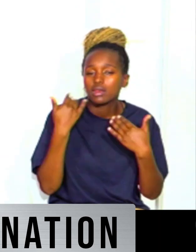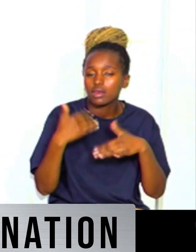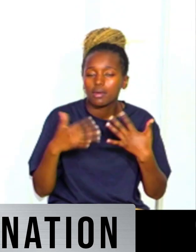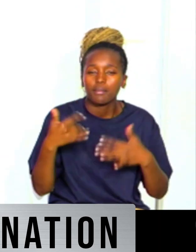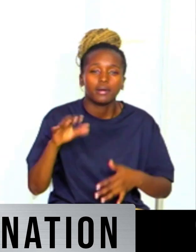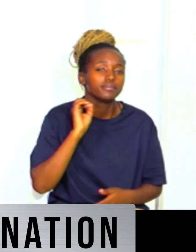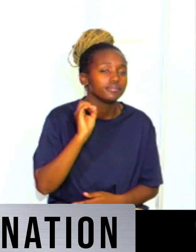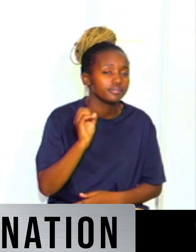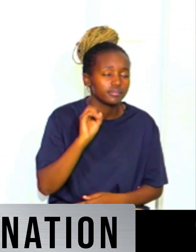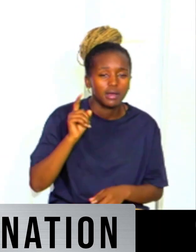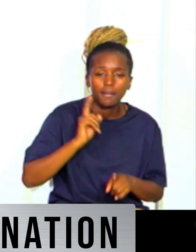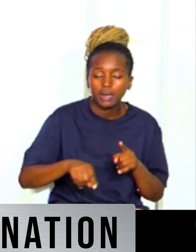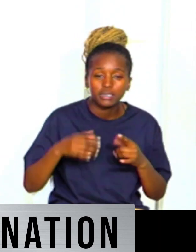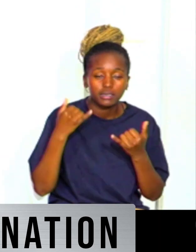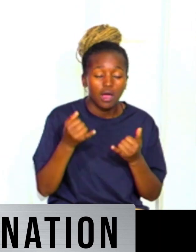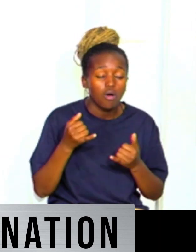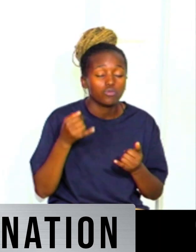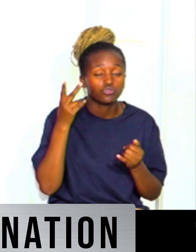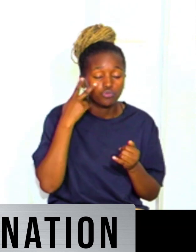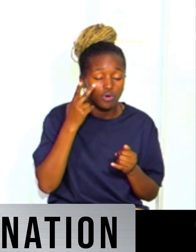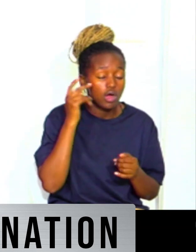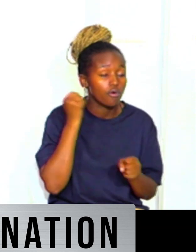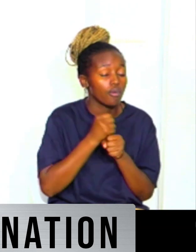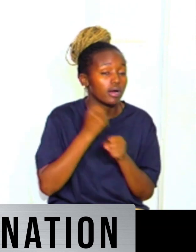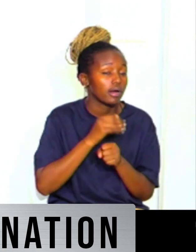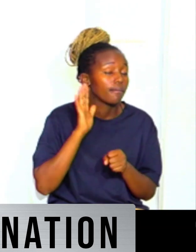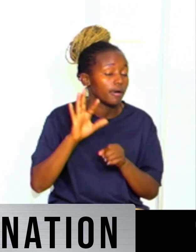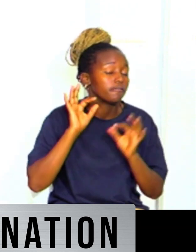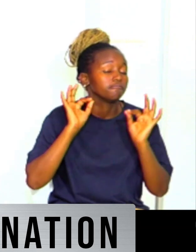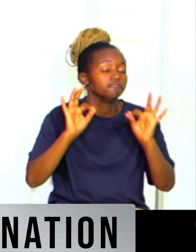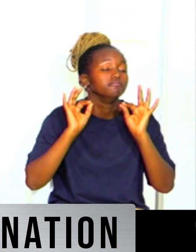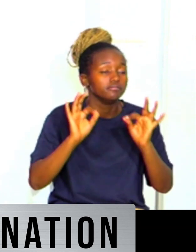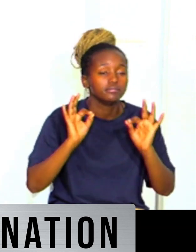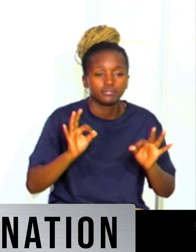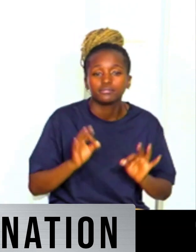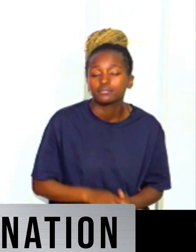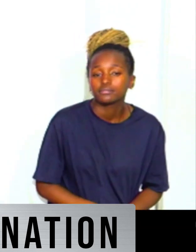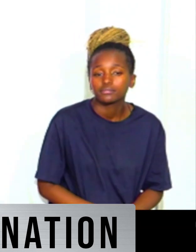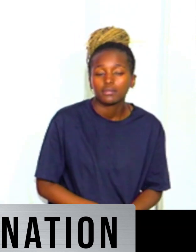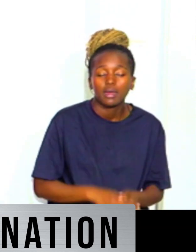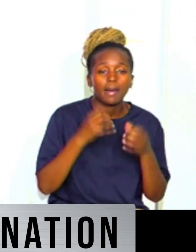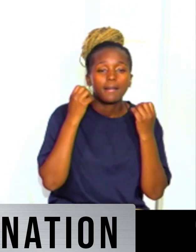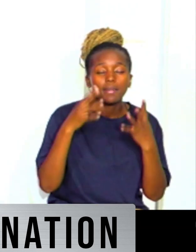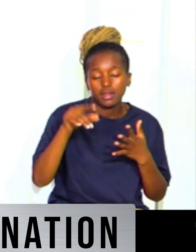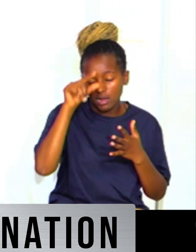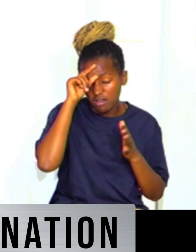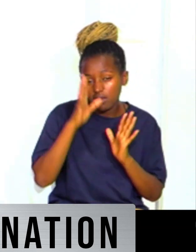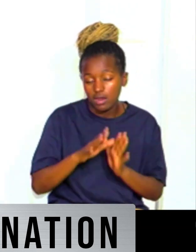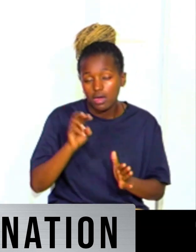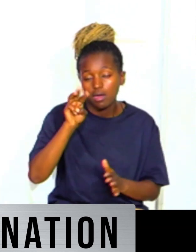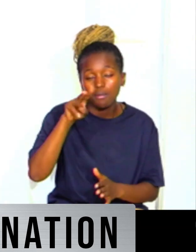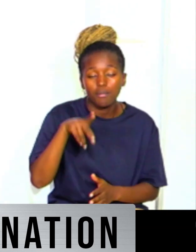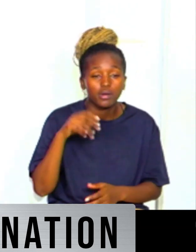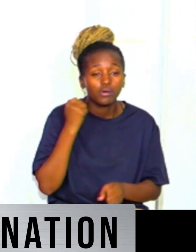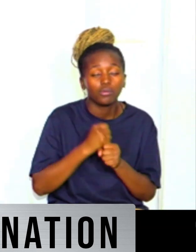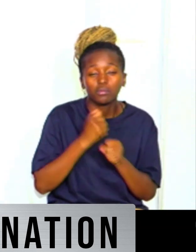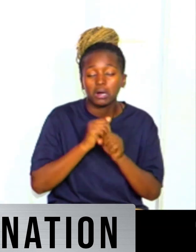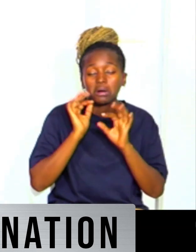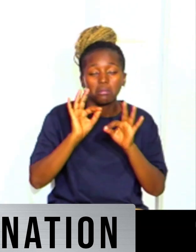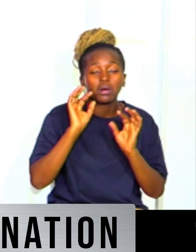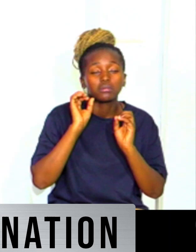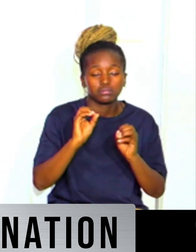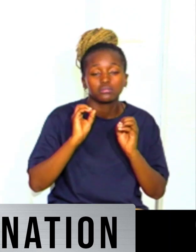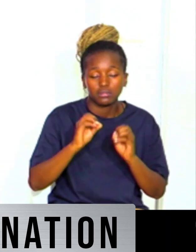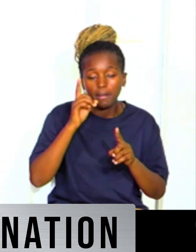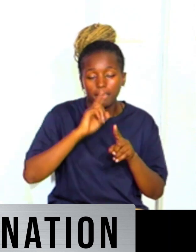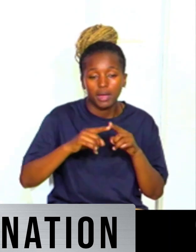sarakasi mingi, but because of the work. Most of the governors, most of the MPs, they are not performing. So, that is the